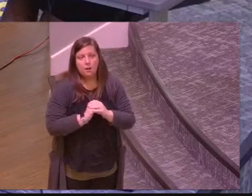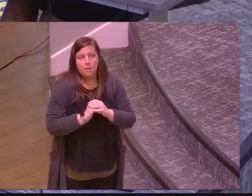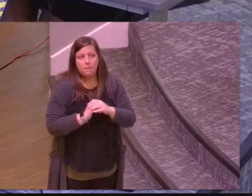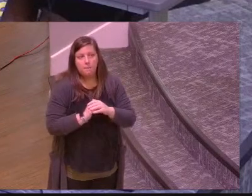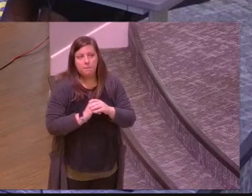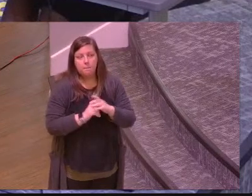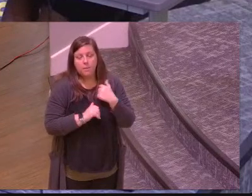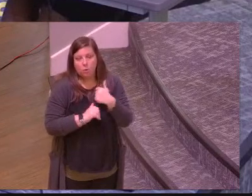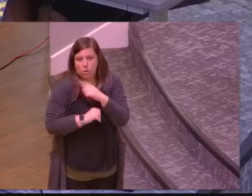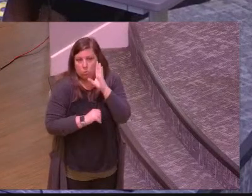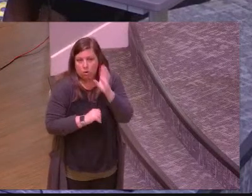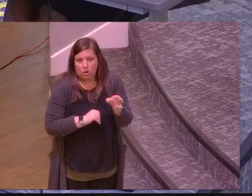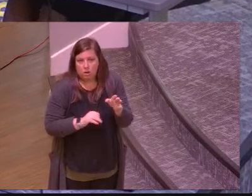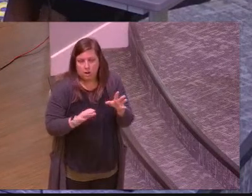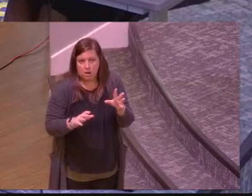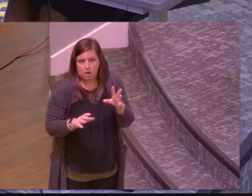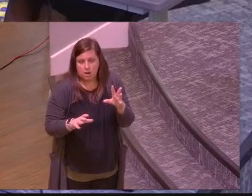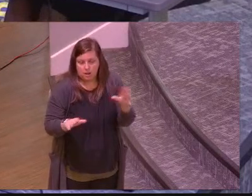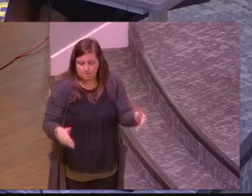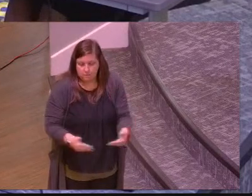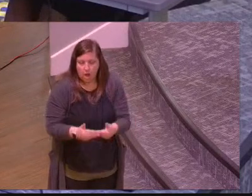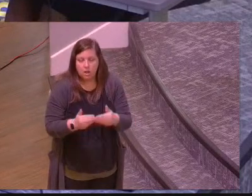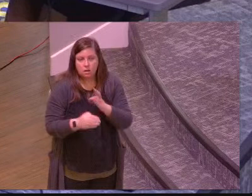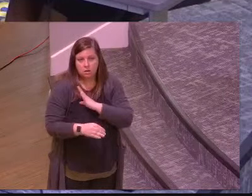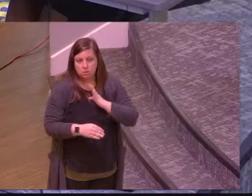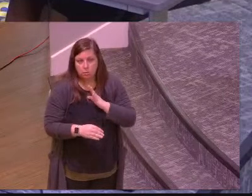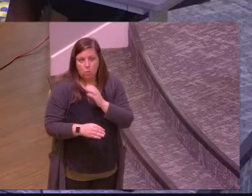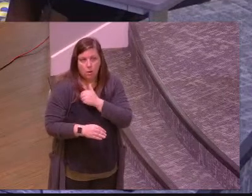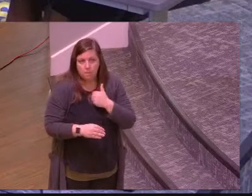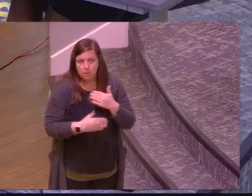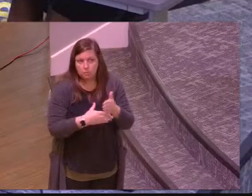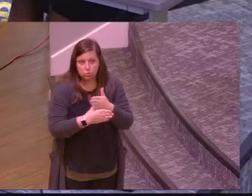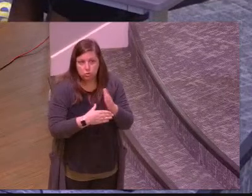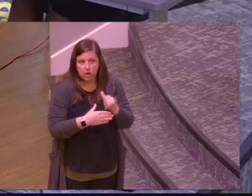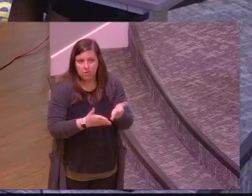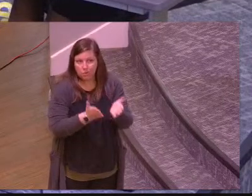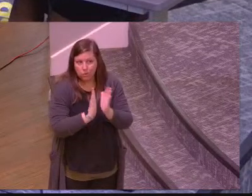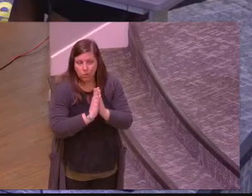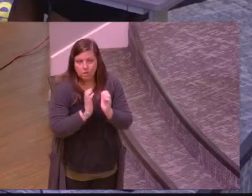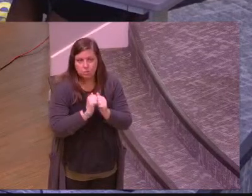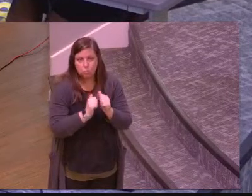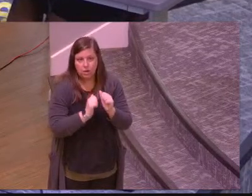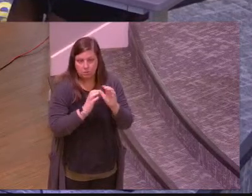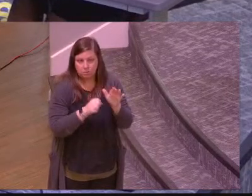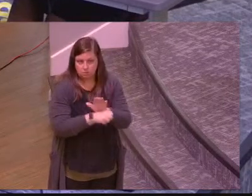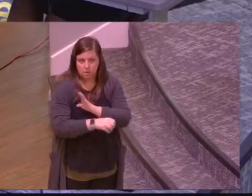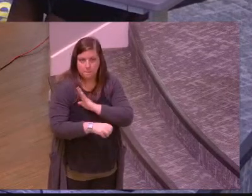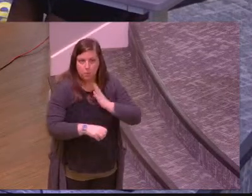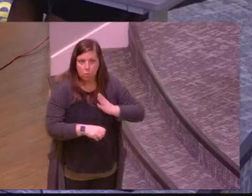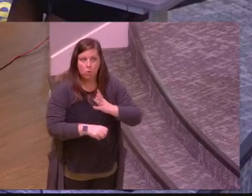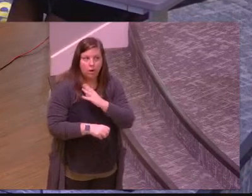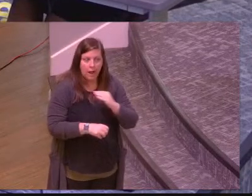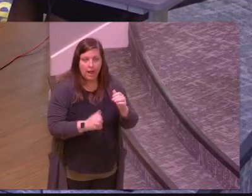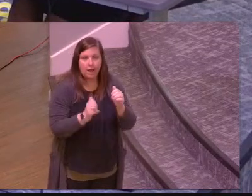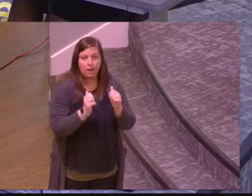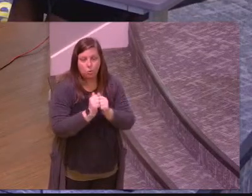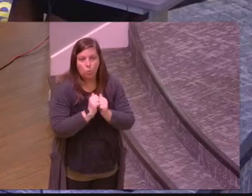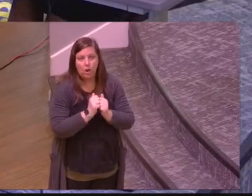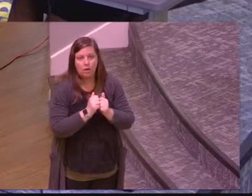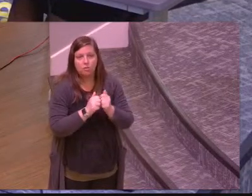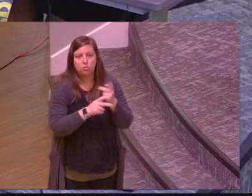to share that request with board, and then also, with the super and